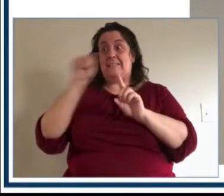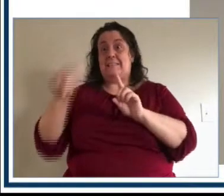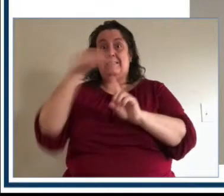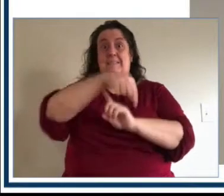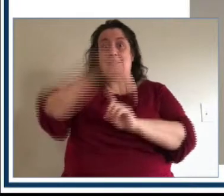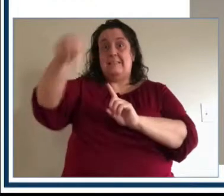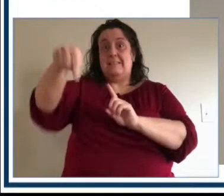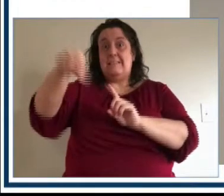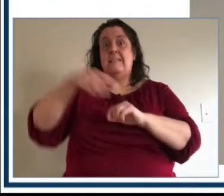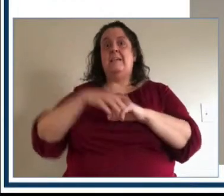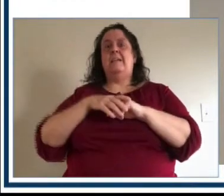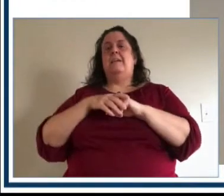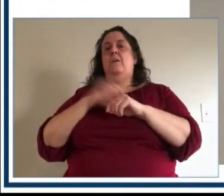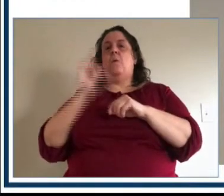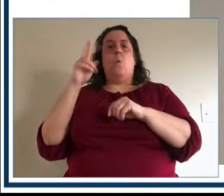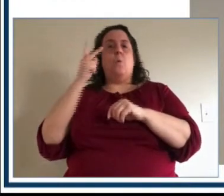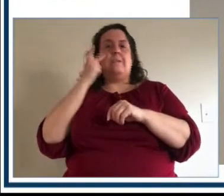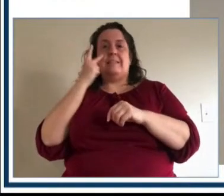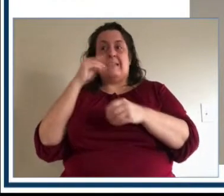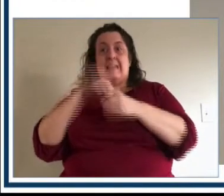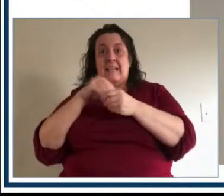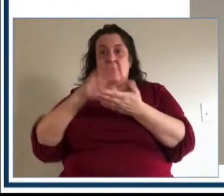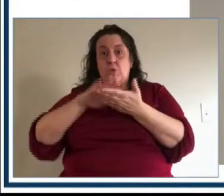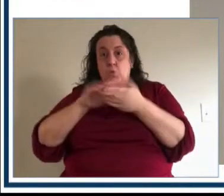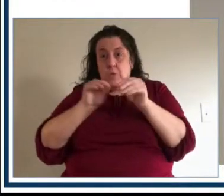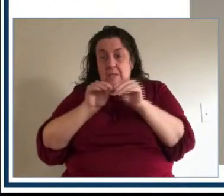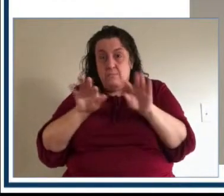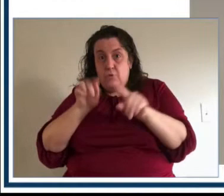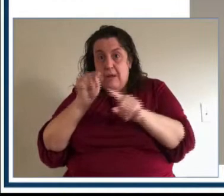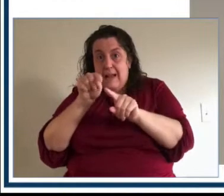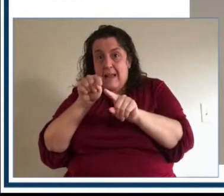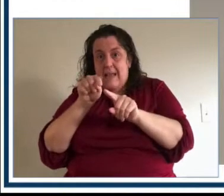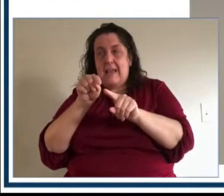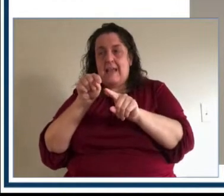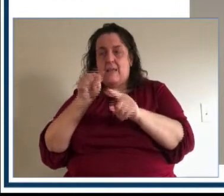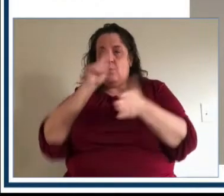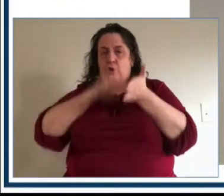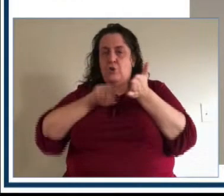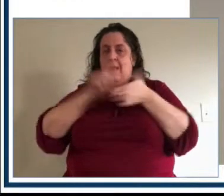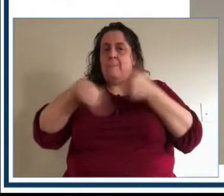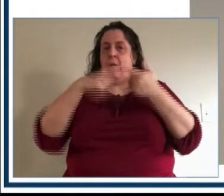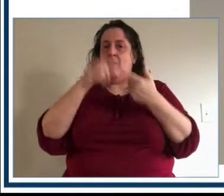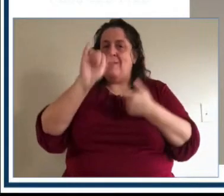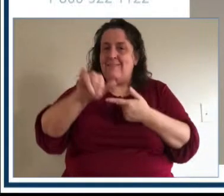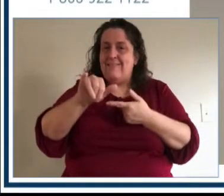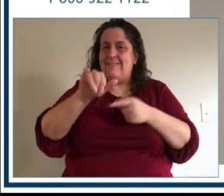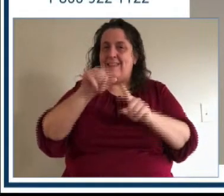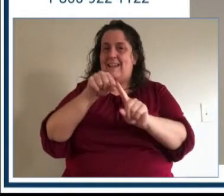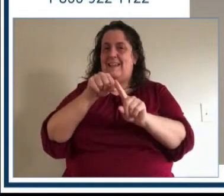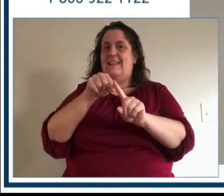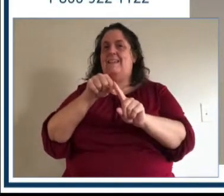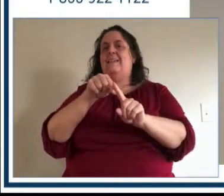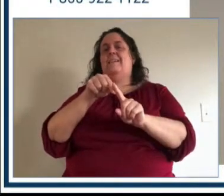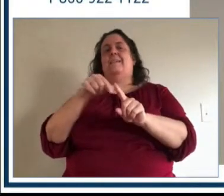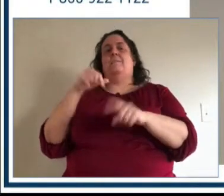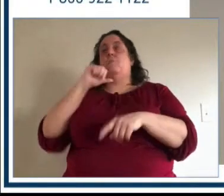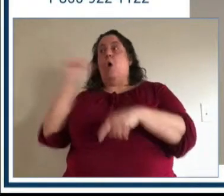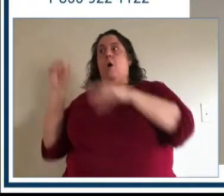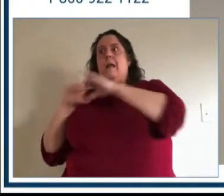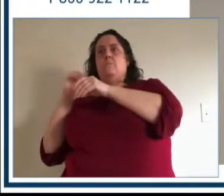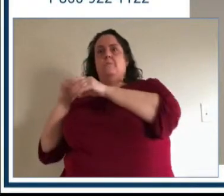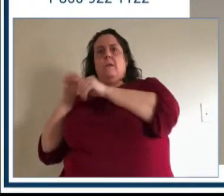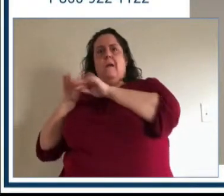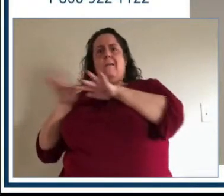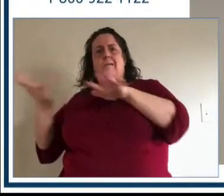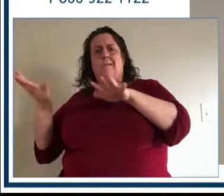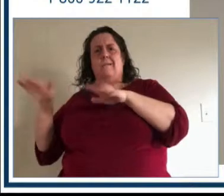seeing signs of spread within the school. Those are the things we really look for to say, do we have to move from enhanced measures to actually closing a